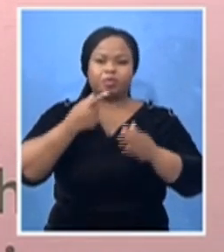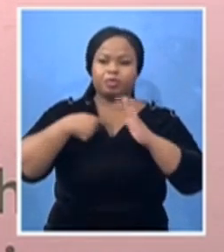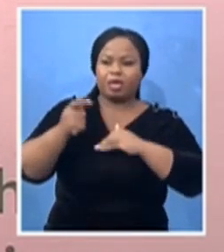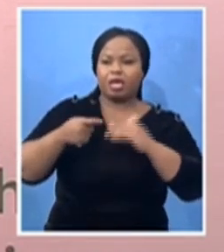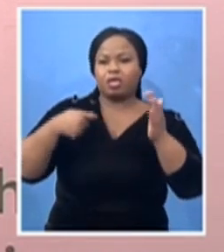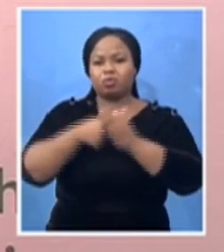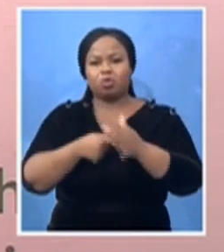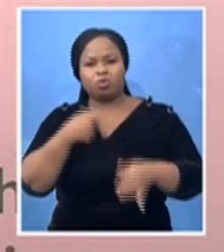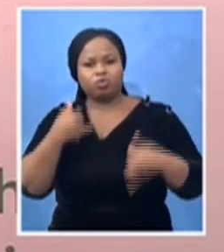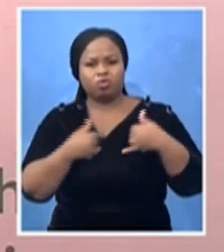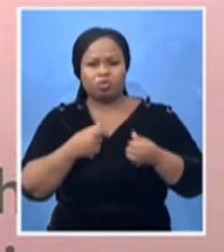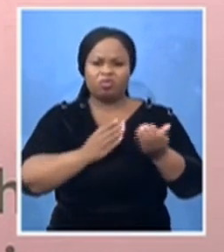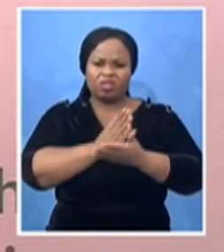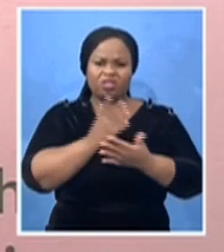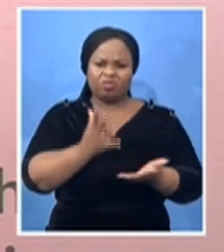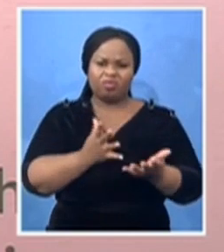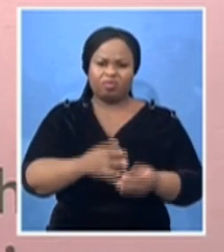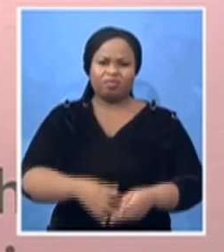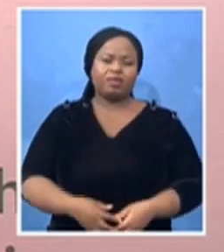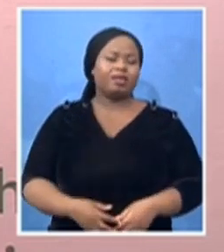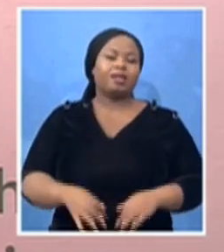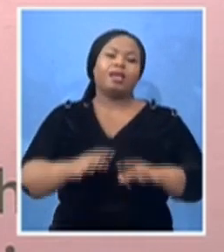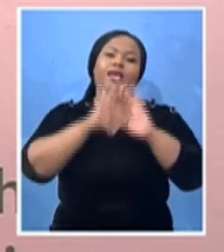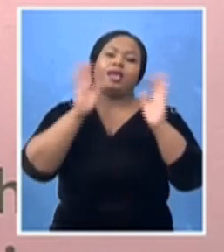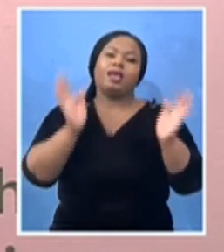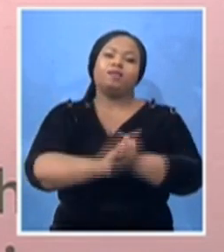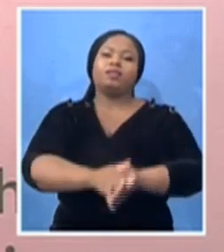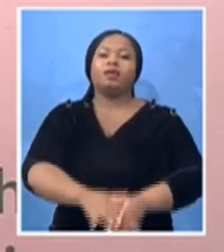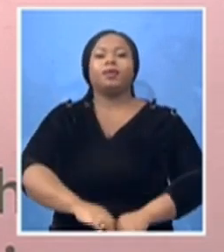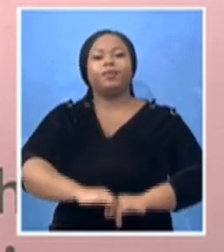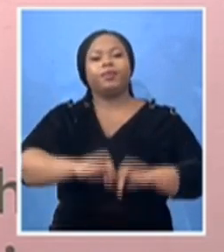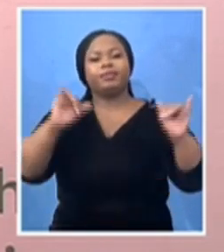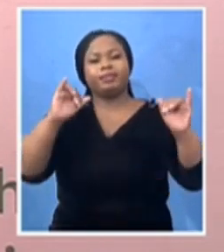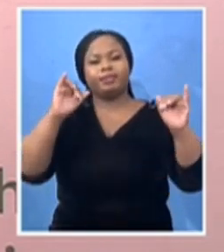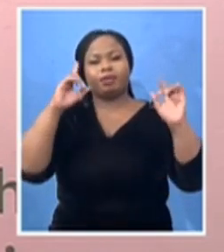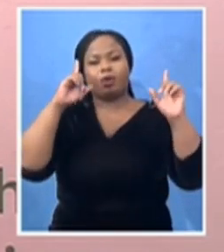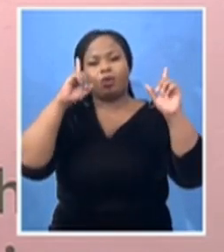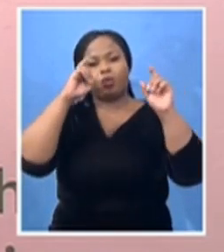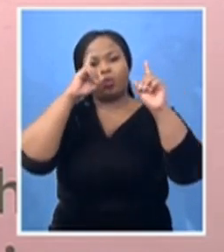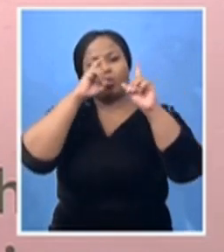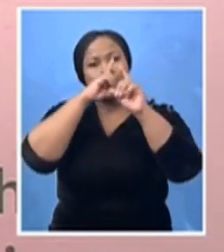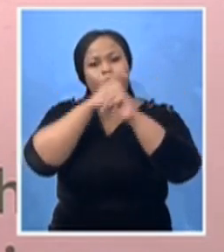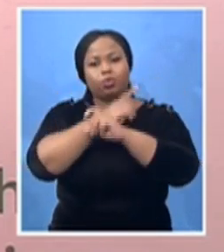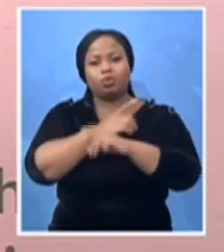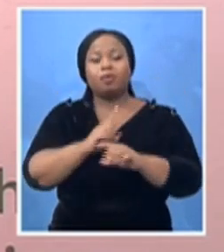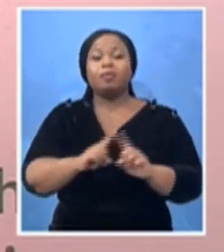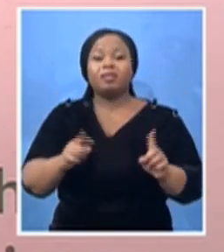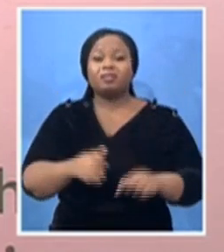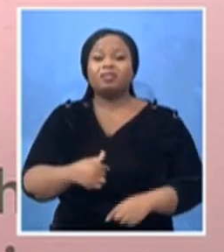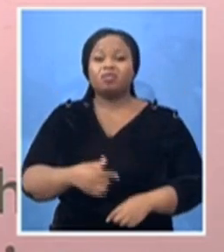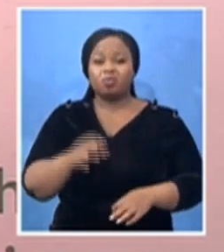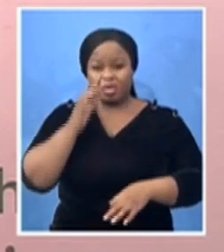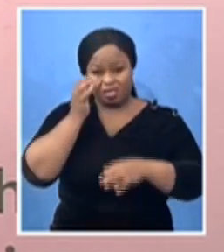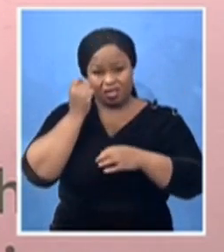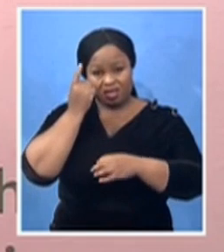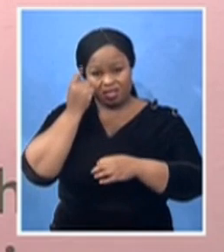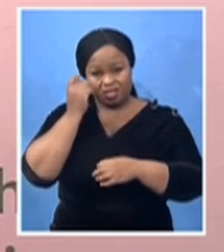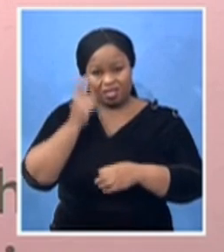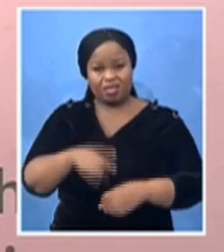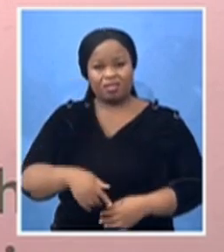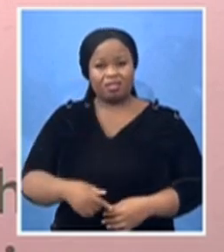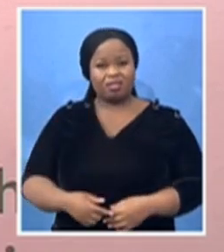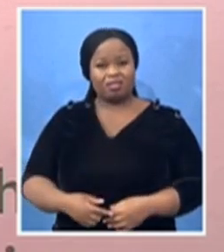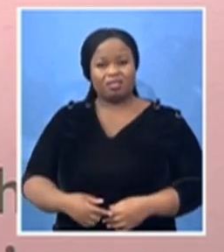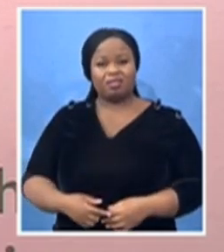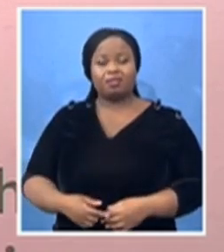become complicated. But if we were able to understand in the first instance, it was never about all of those issues.